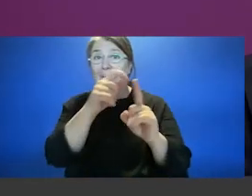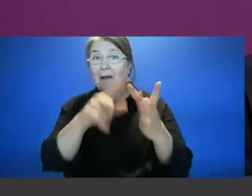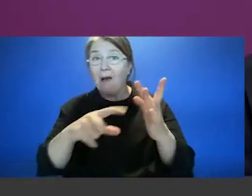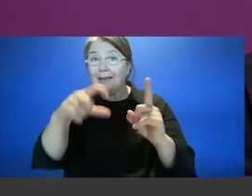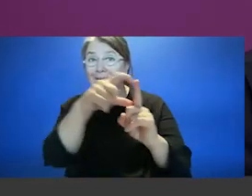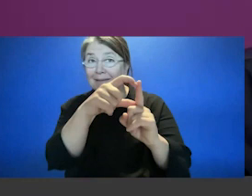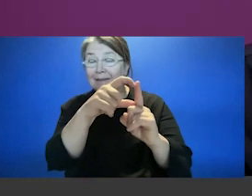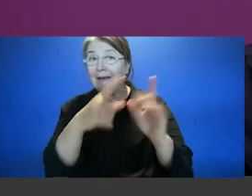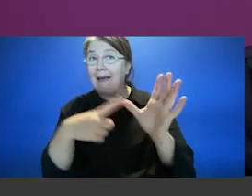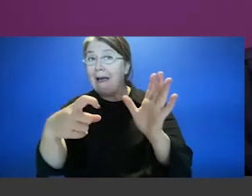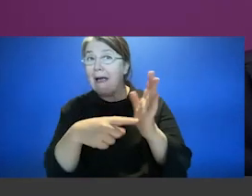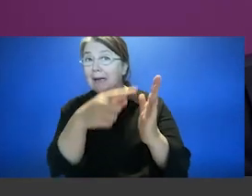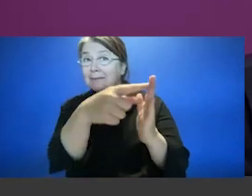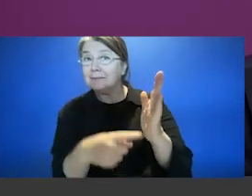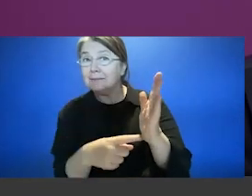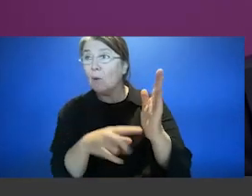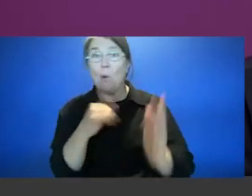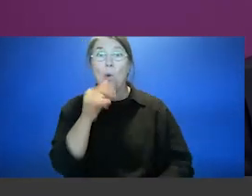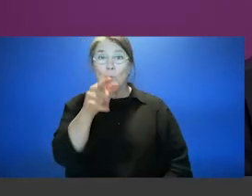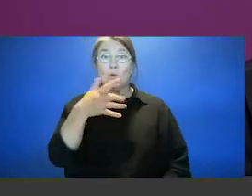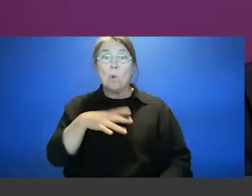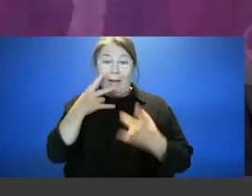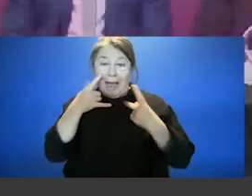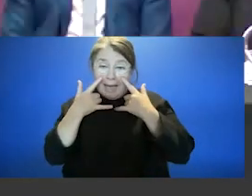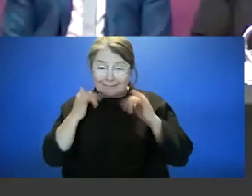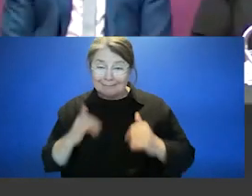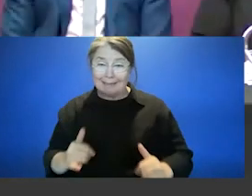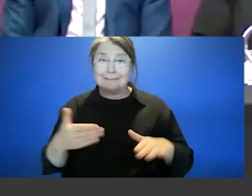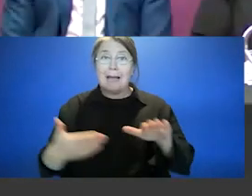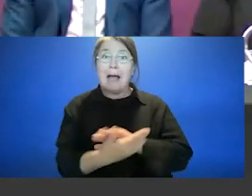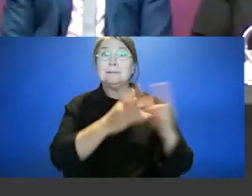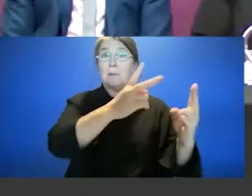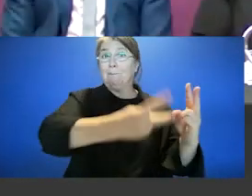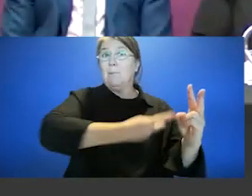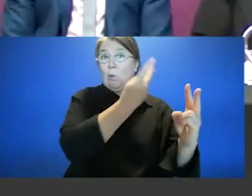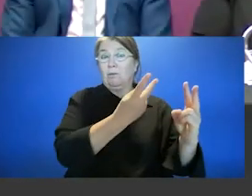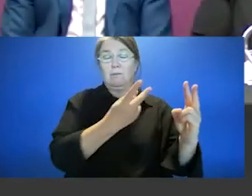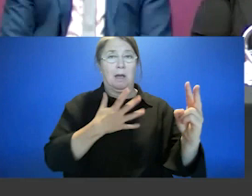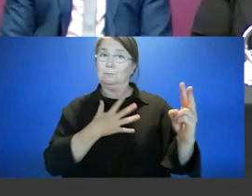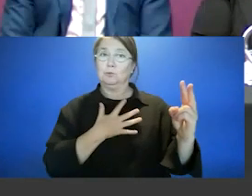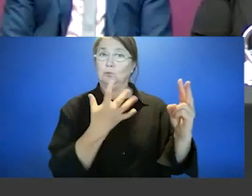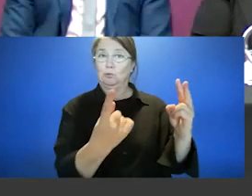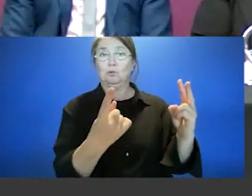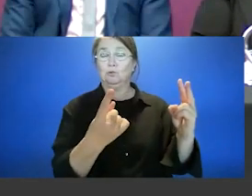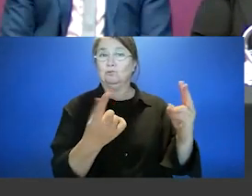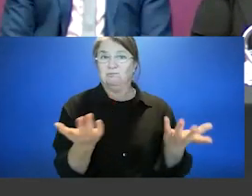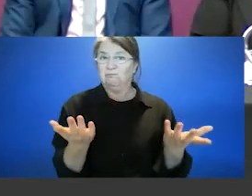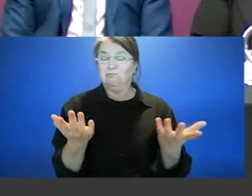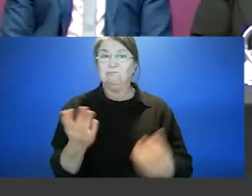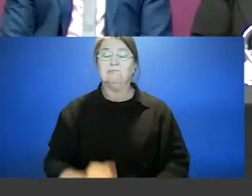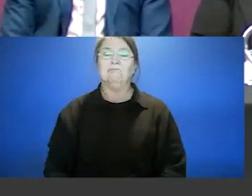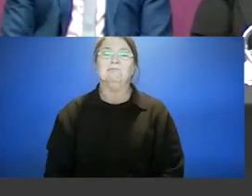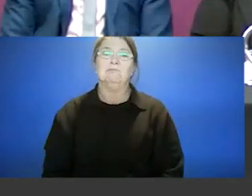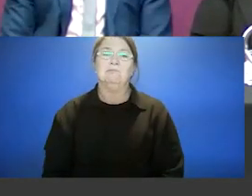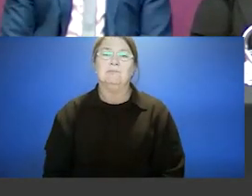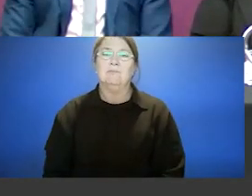that if someone wants to withdraw their complaint, they can do so. Okay. And in terms of a matter that has